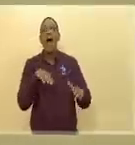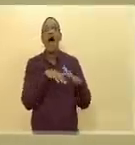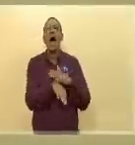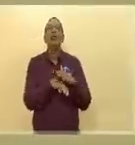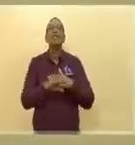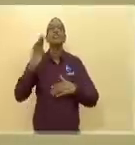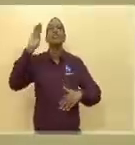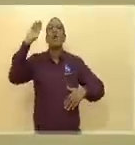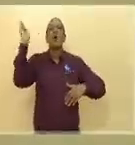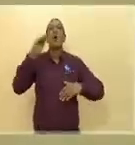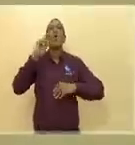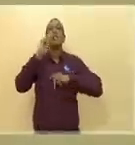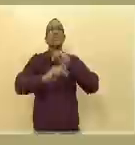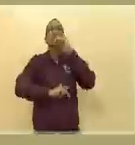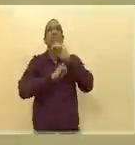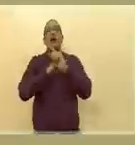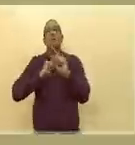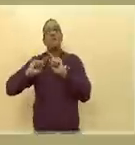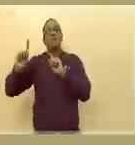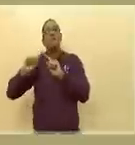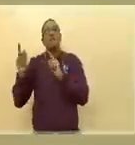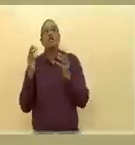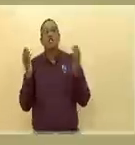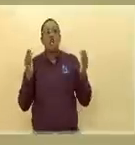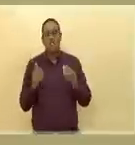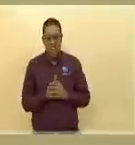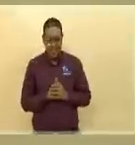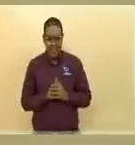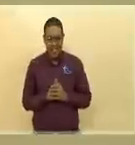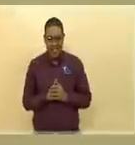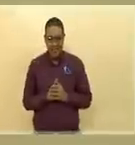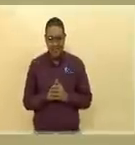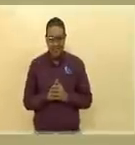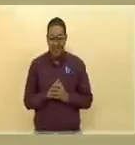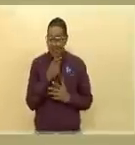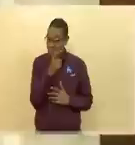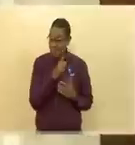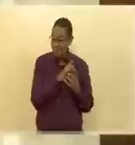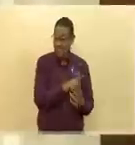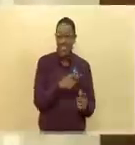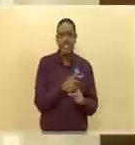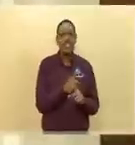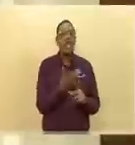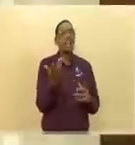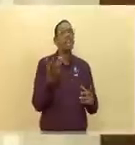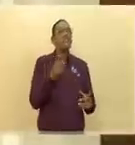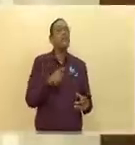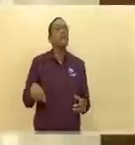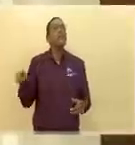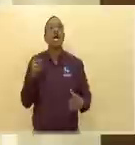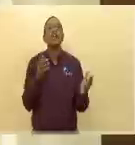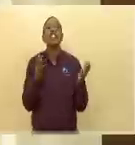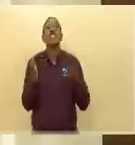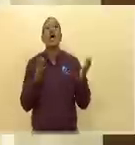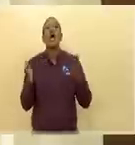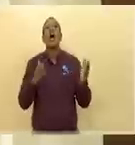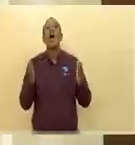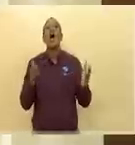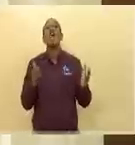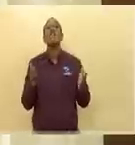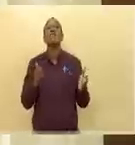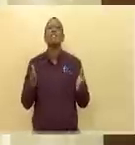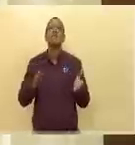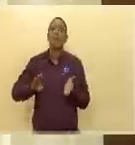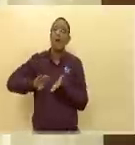kinds of services. Not on the basis that these services are